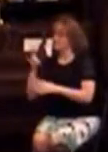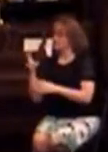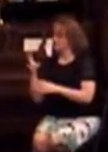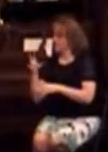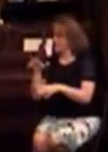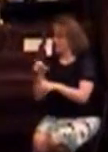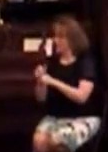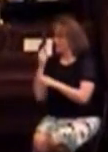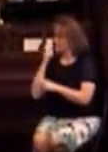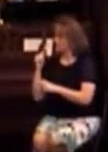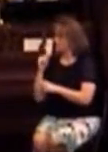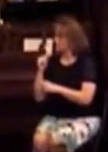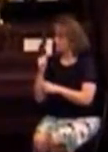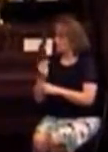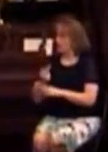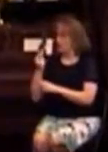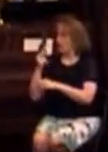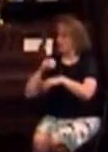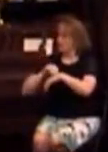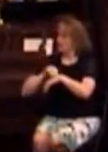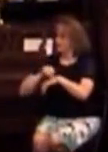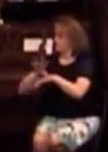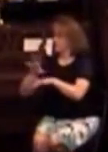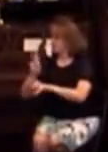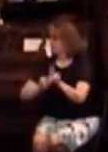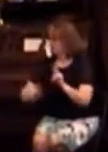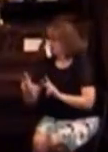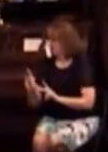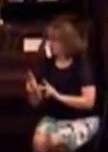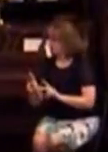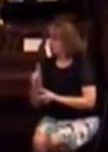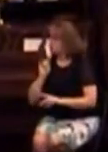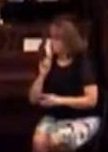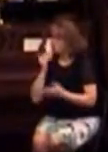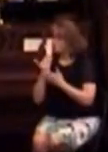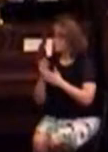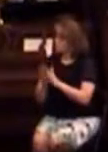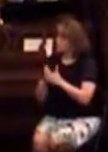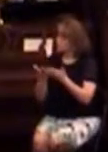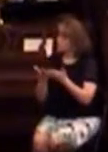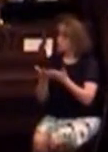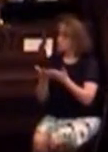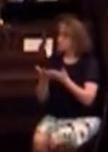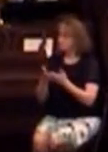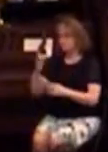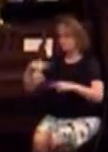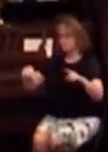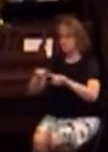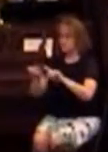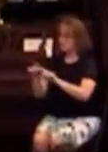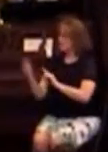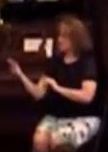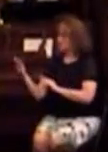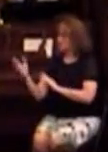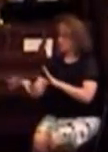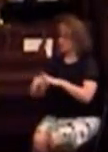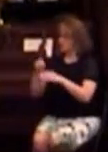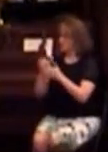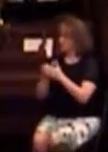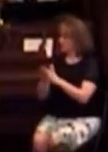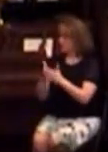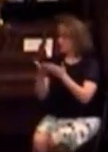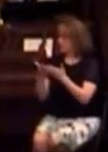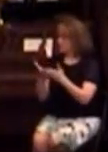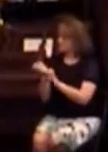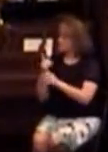Jim Riegel loves this book, and it's just a good leadership book. And there's a variety of things in there that have impacted me, made me